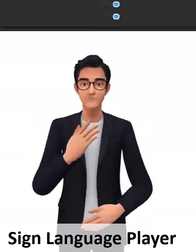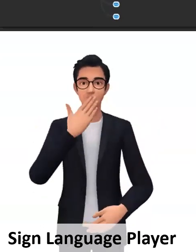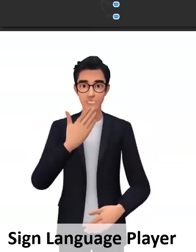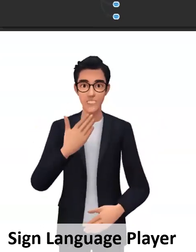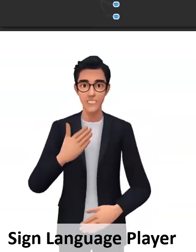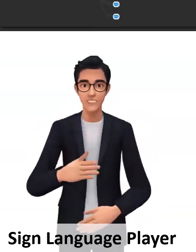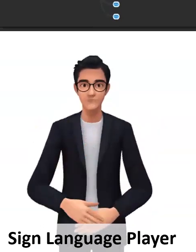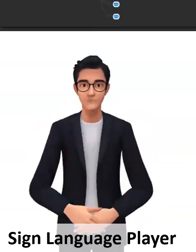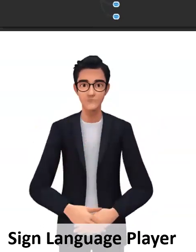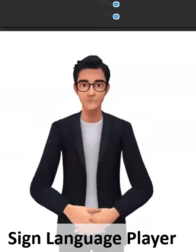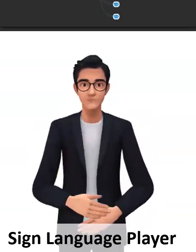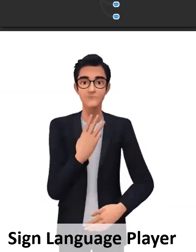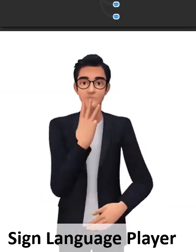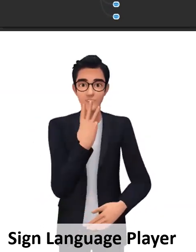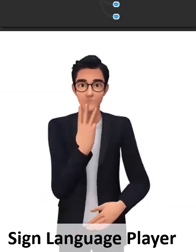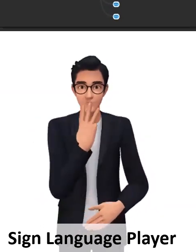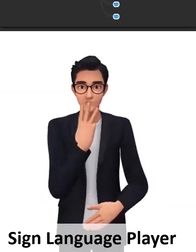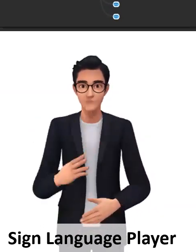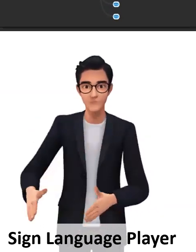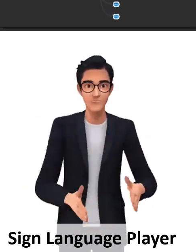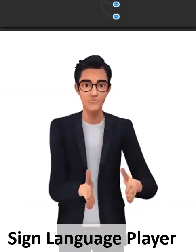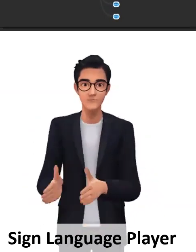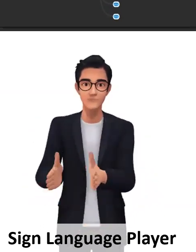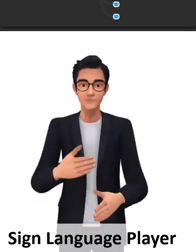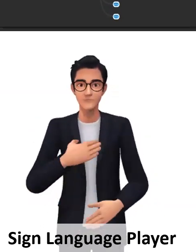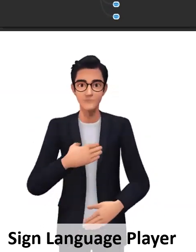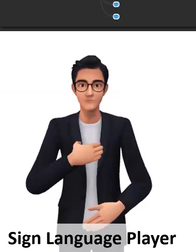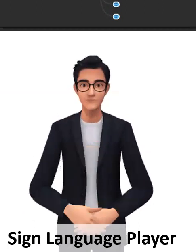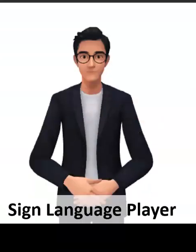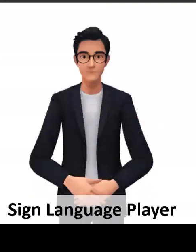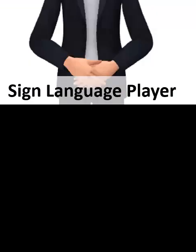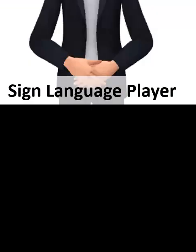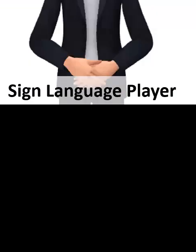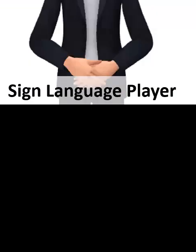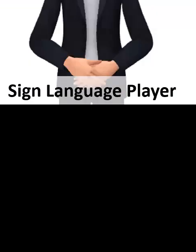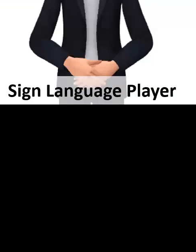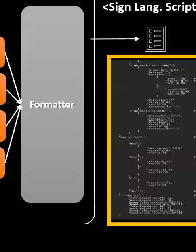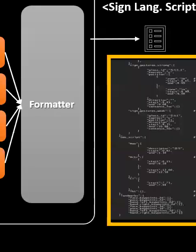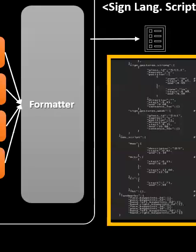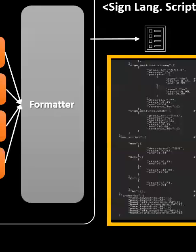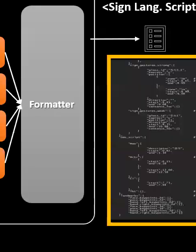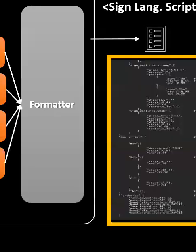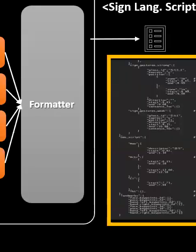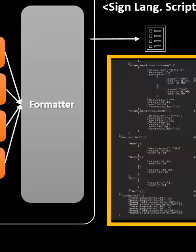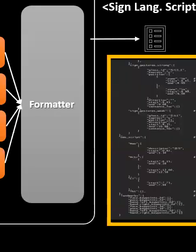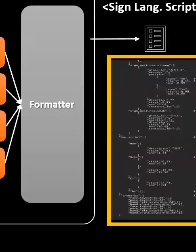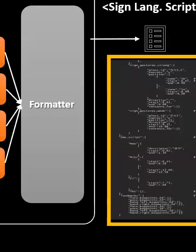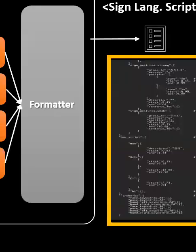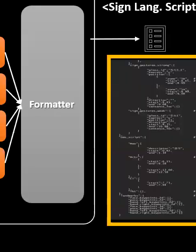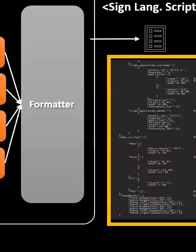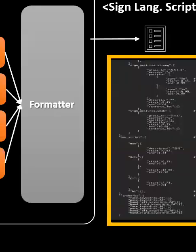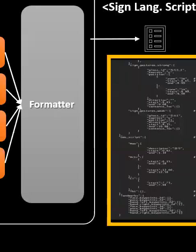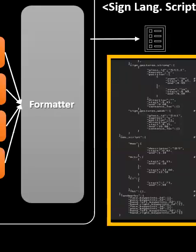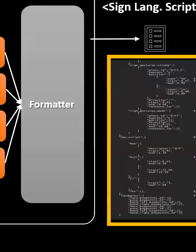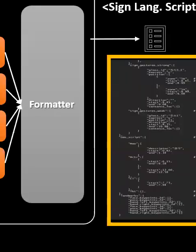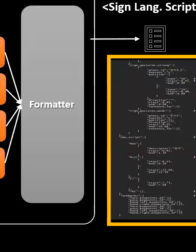of minor hand, major hand, and non-manual signals. So input of translation engine is text